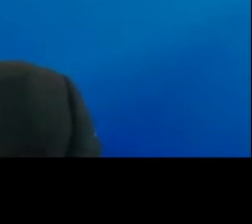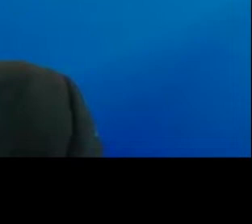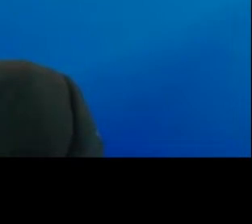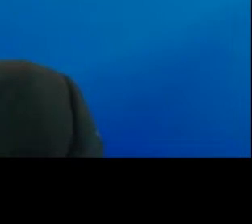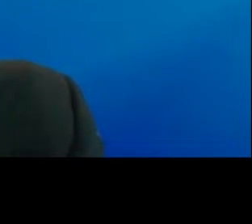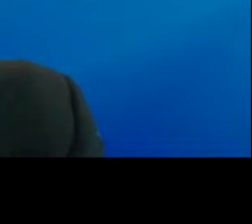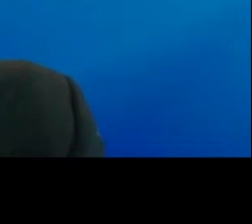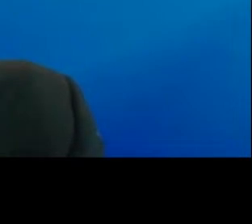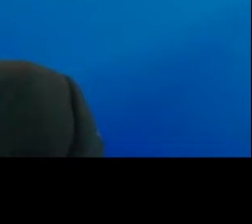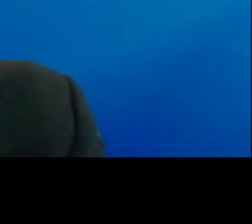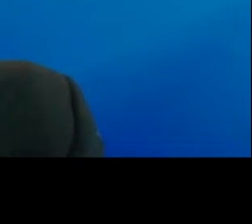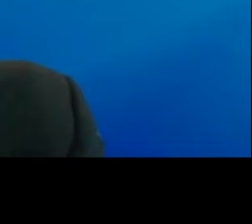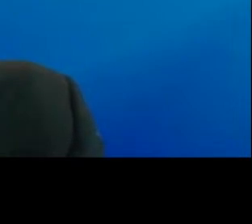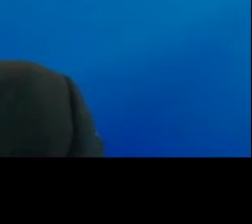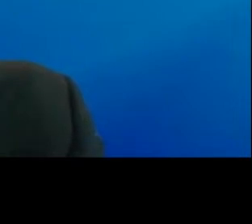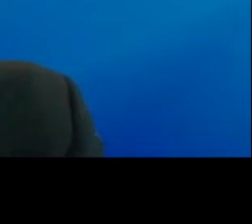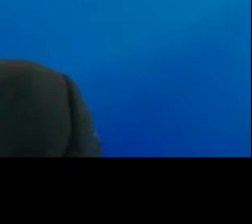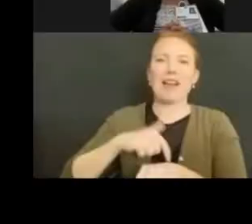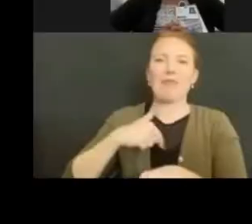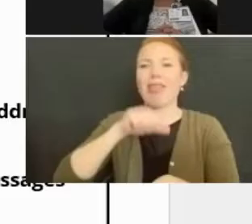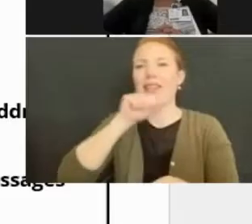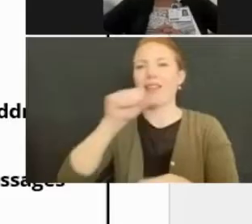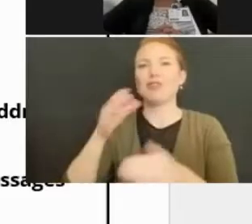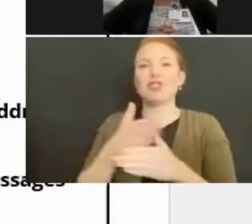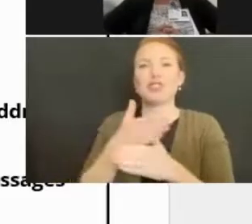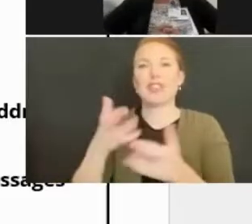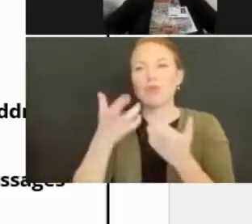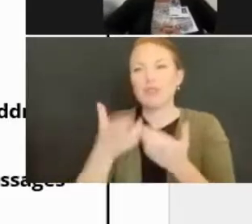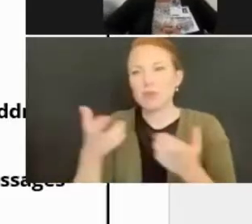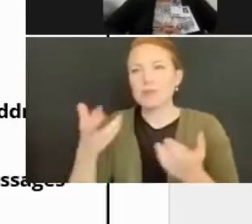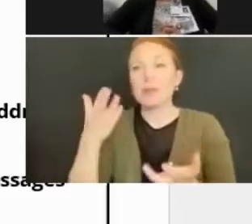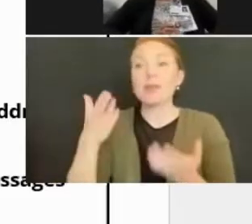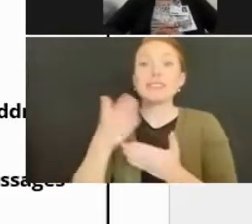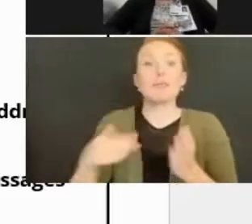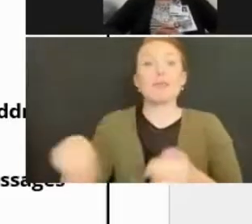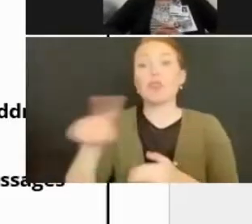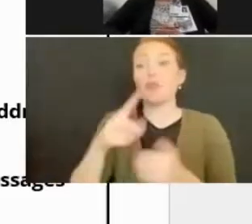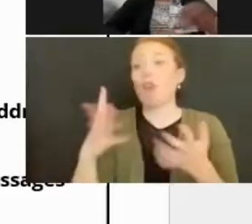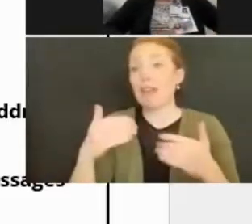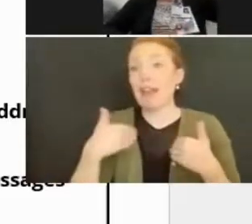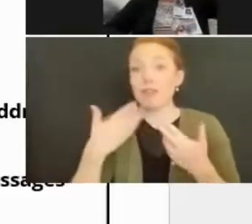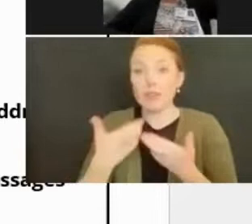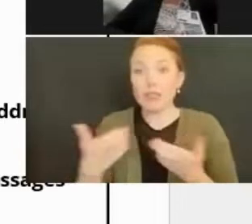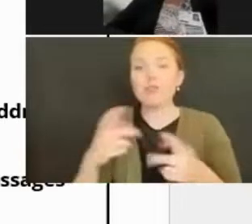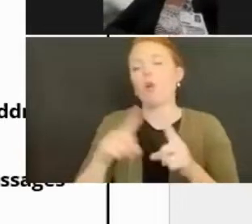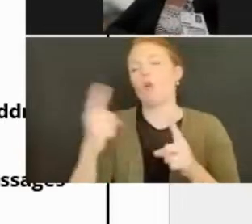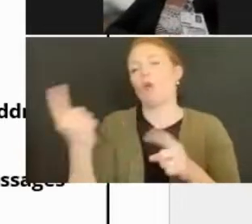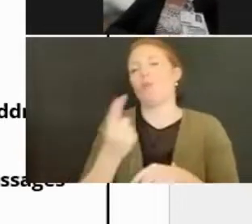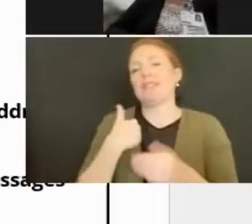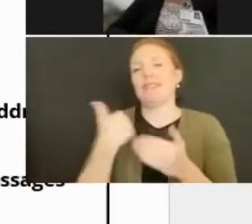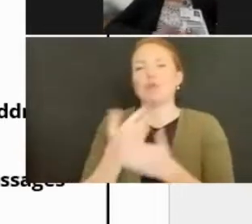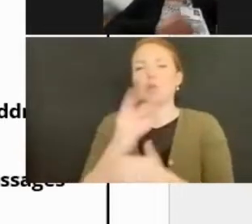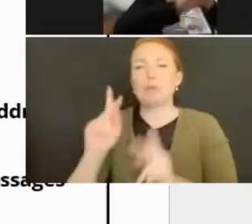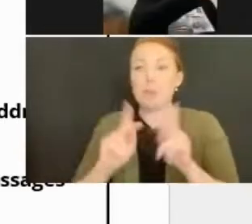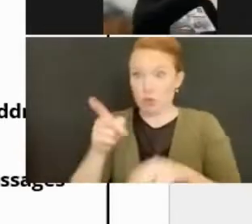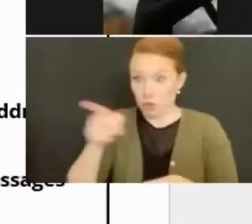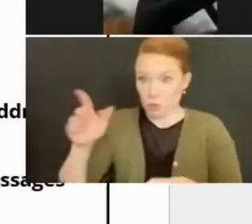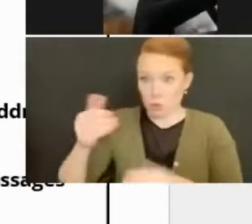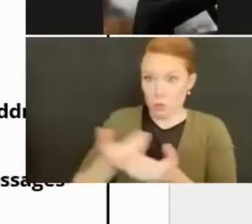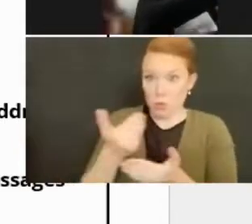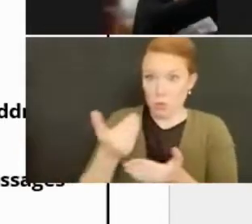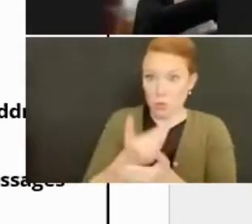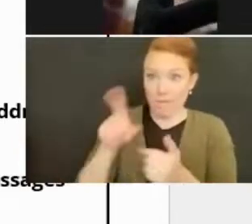time, we love to share resources. Some of you may have these resources, but we always have new people. Raise your hand if you're new. This is your first time